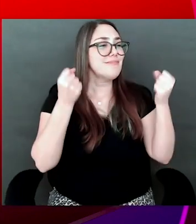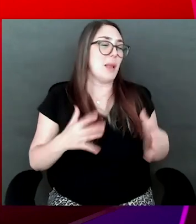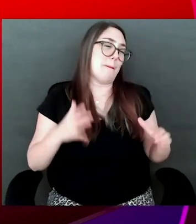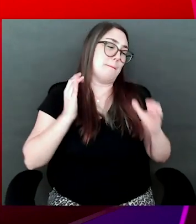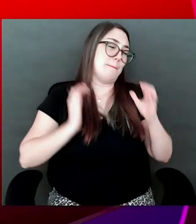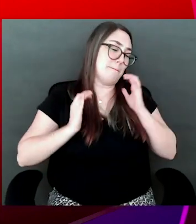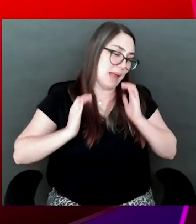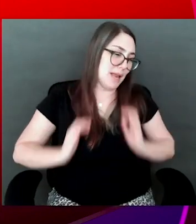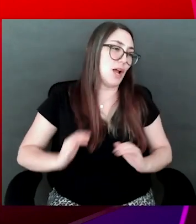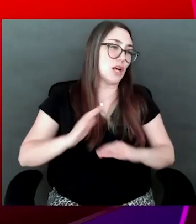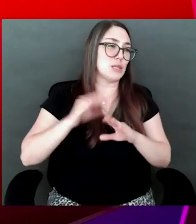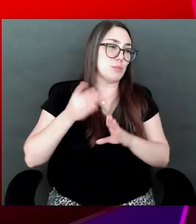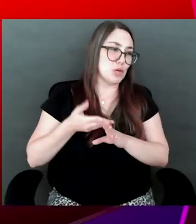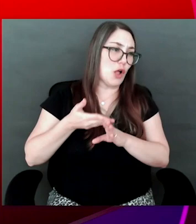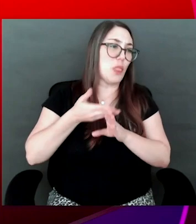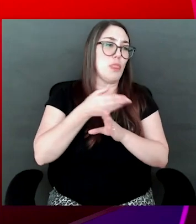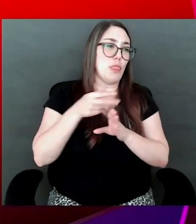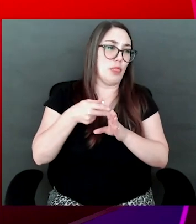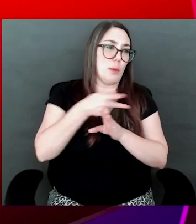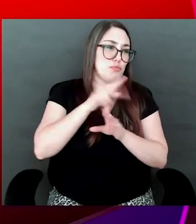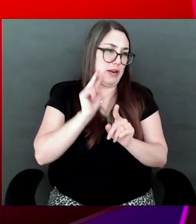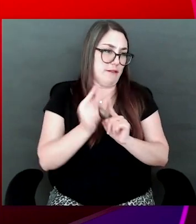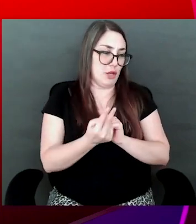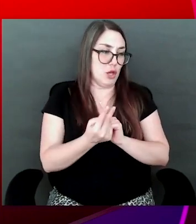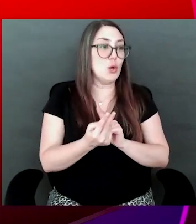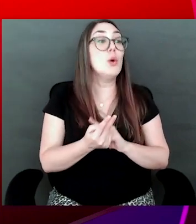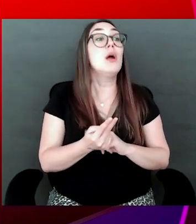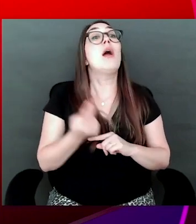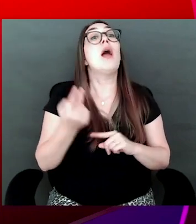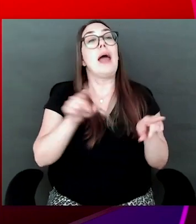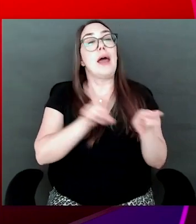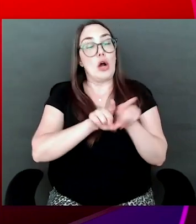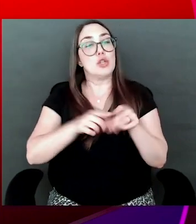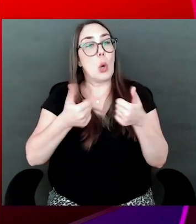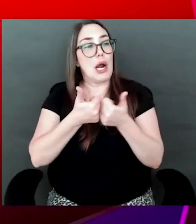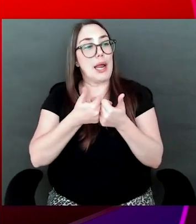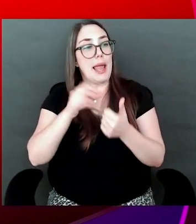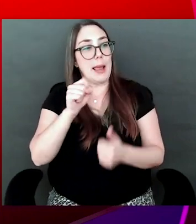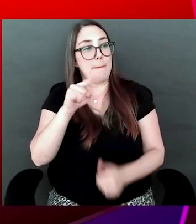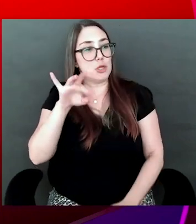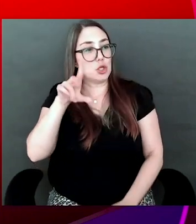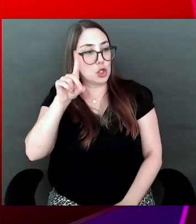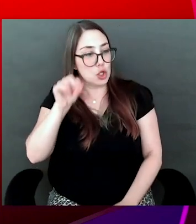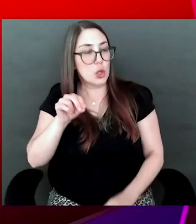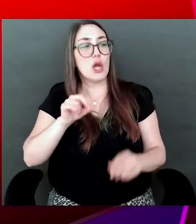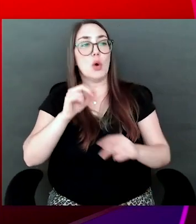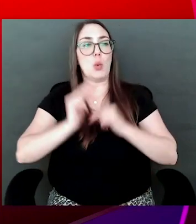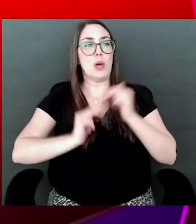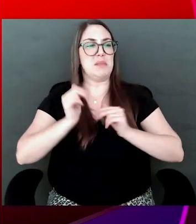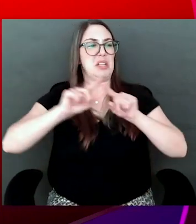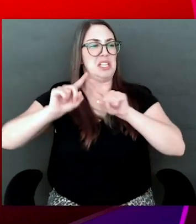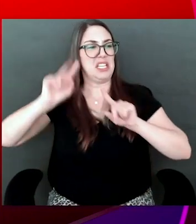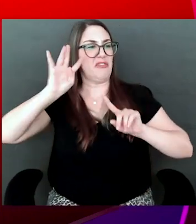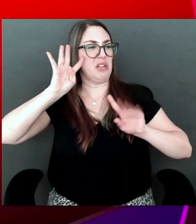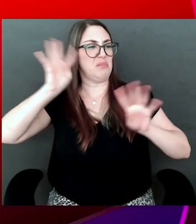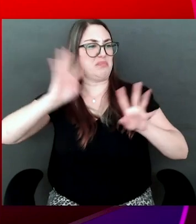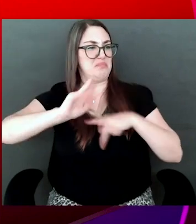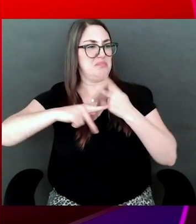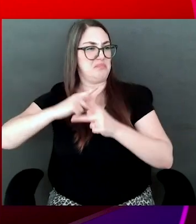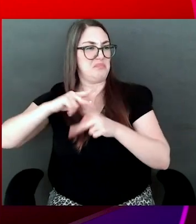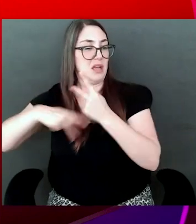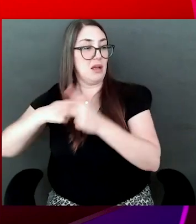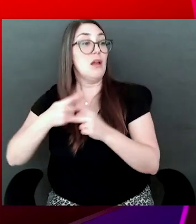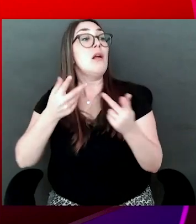example, Nitro Games, which is a Finnish game studio, they were using the local iteration feature. So they told us that they were able to reduce their